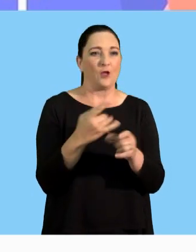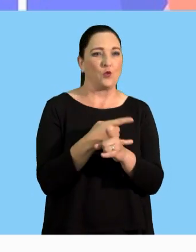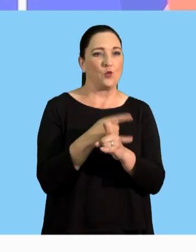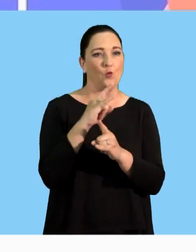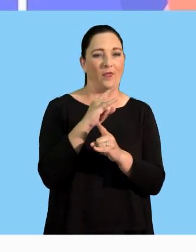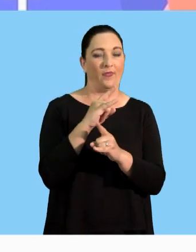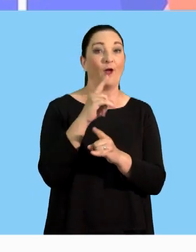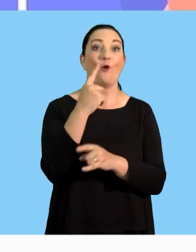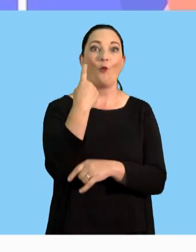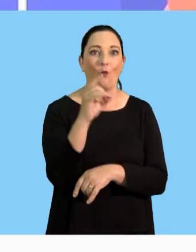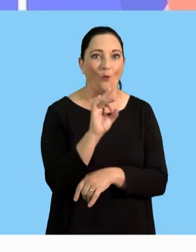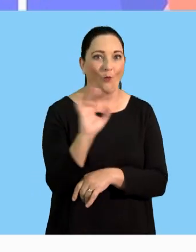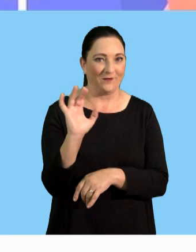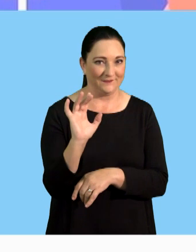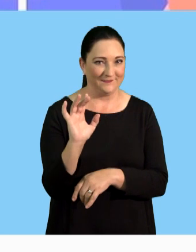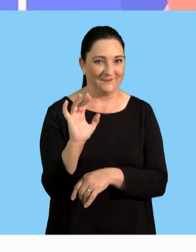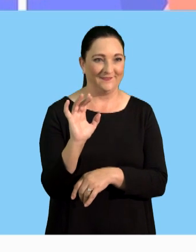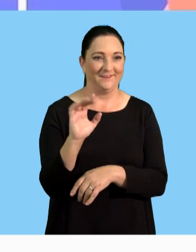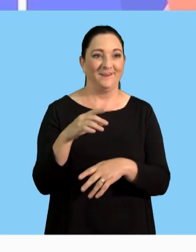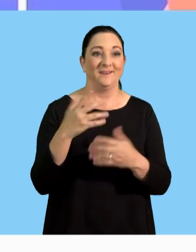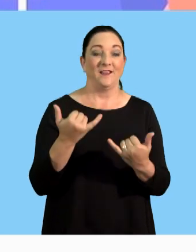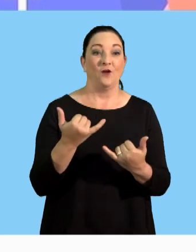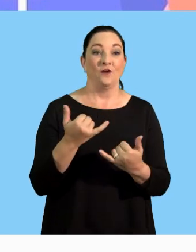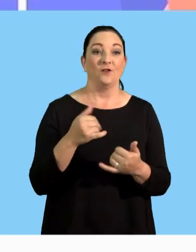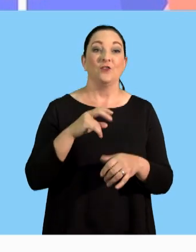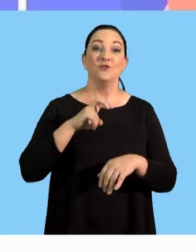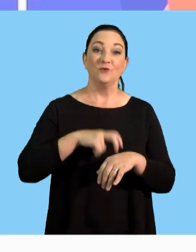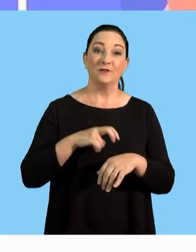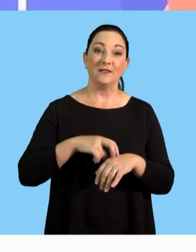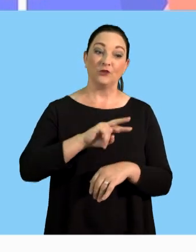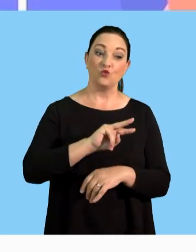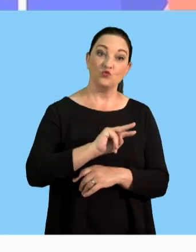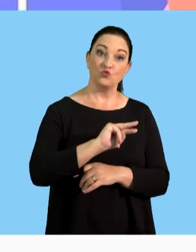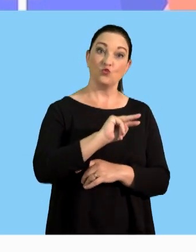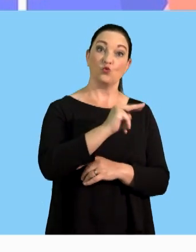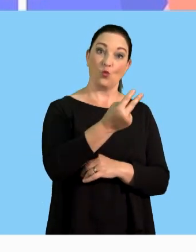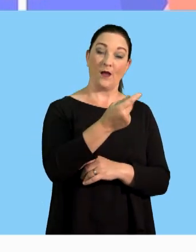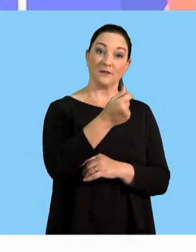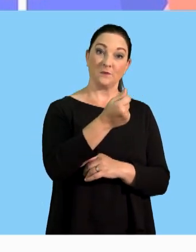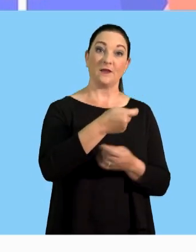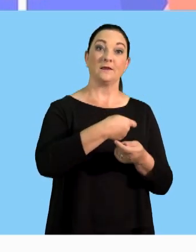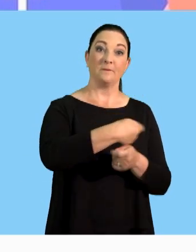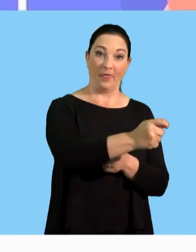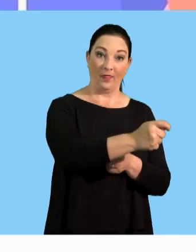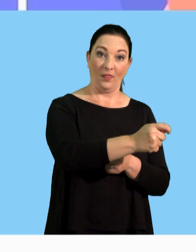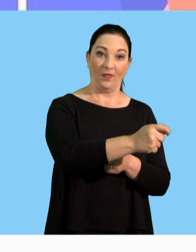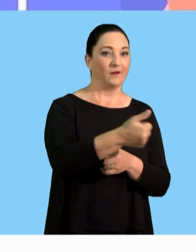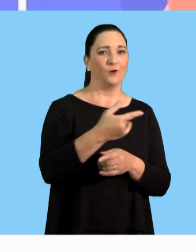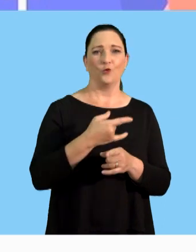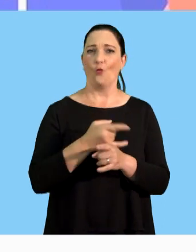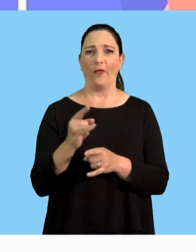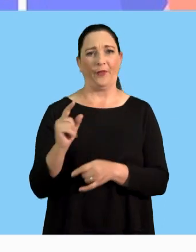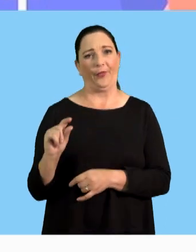so, you would also have to spend twice the amount of money that you would have won. Right, so that is